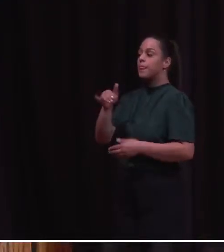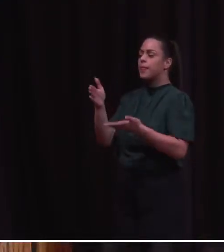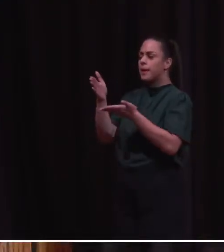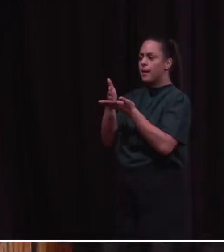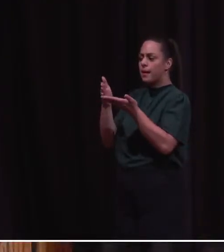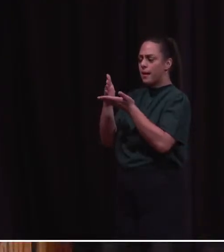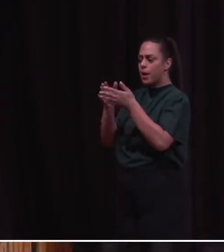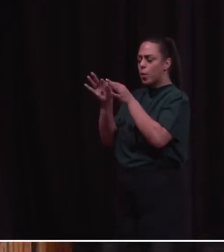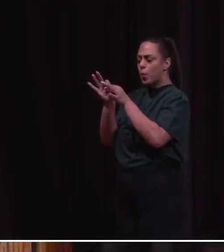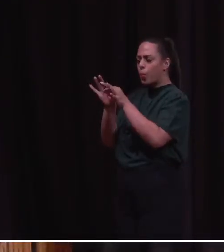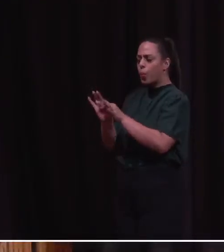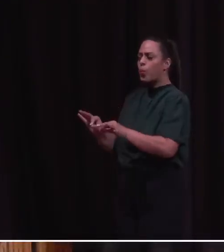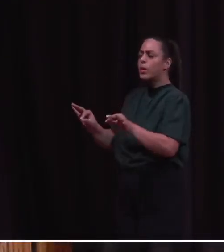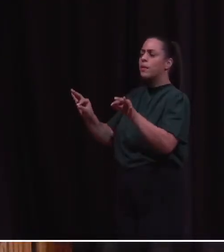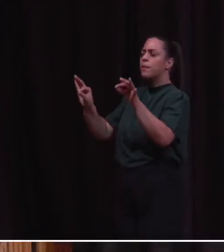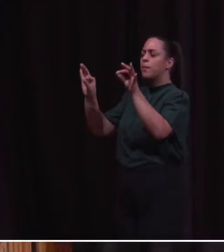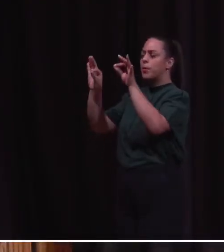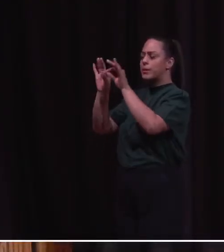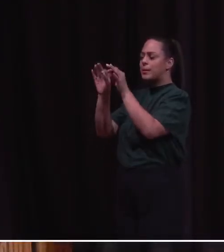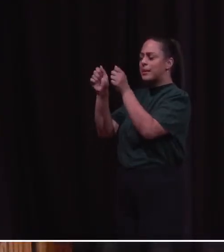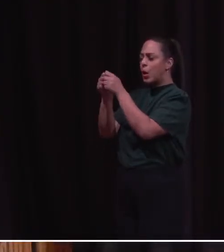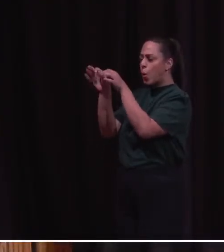of humanity.